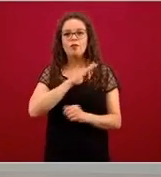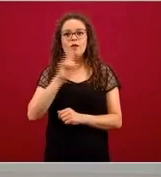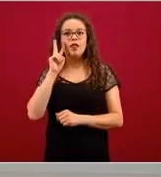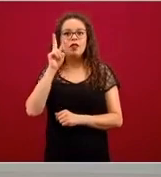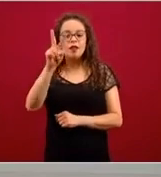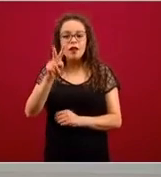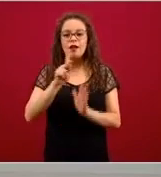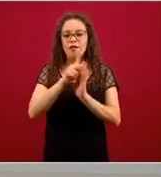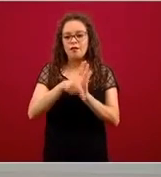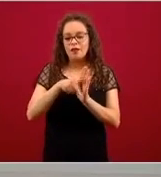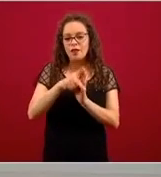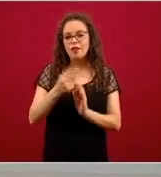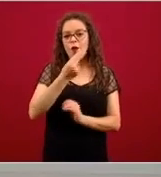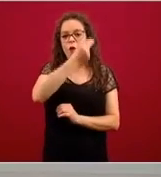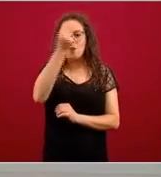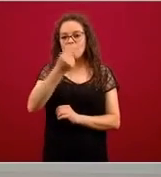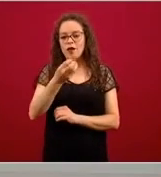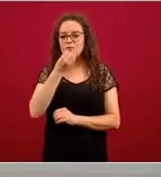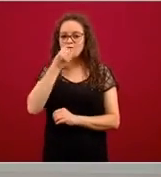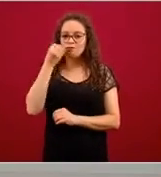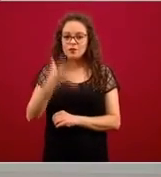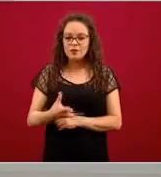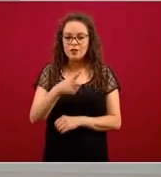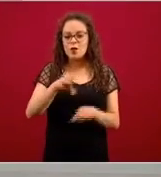a better job,